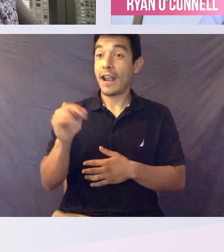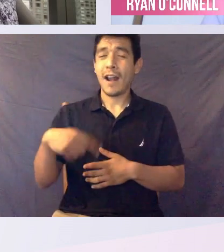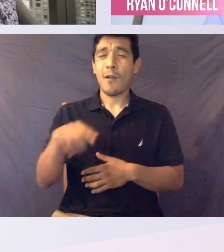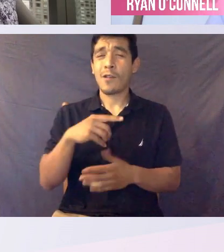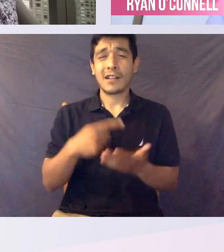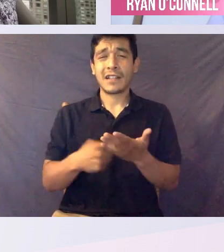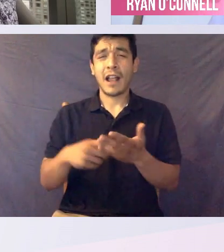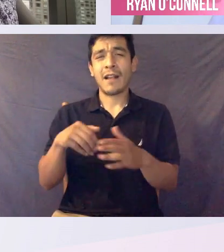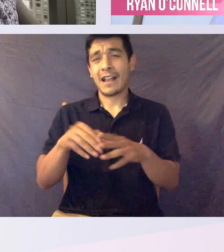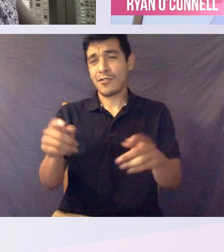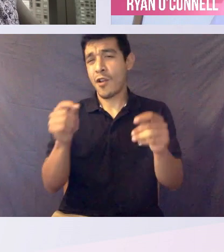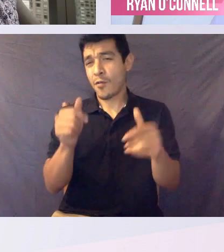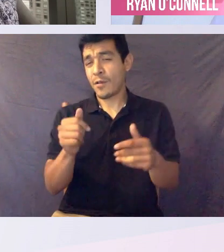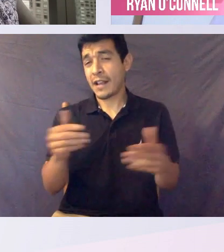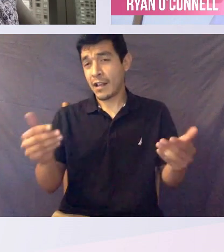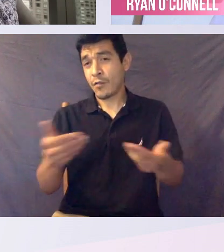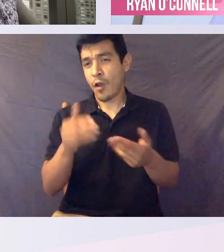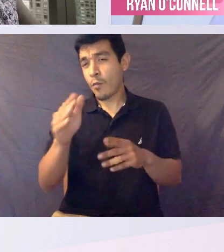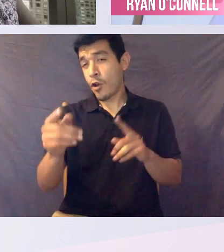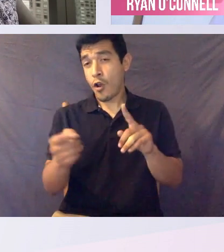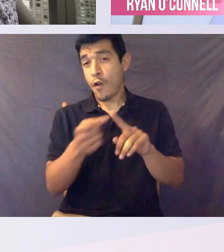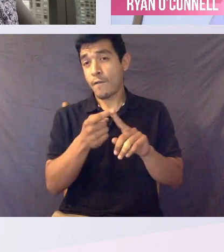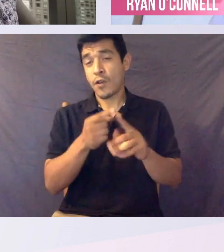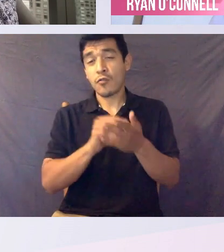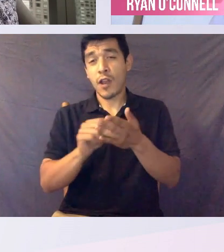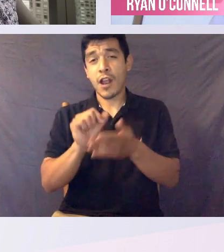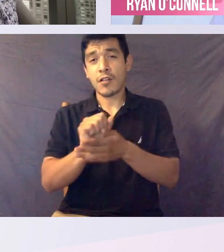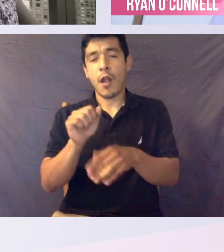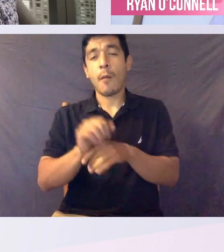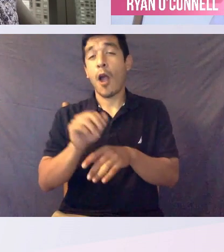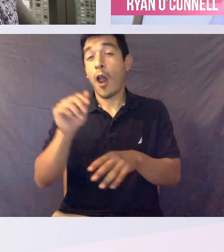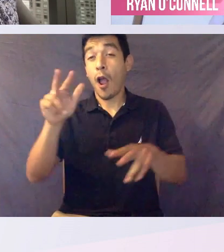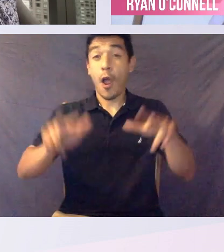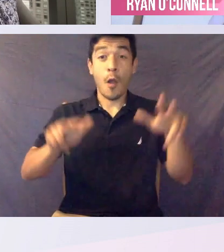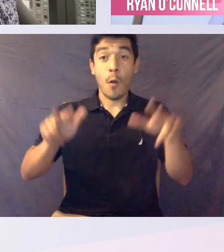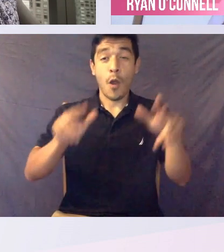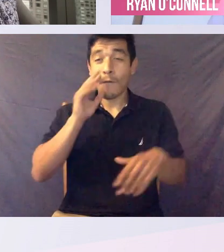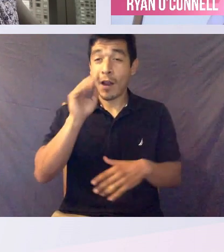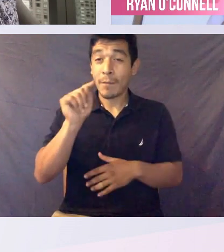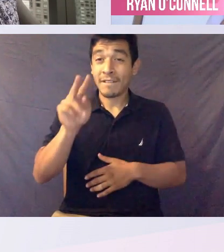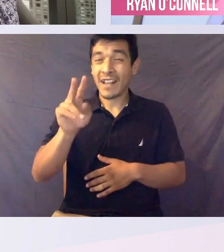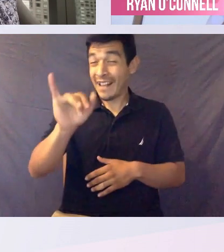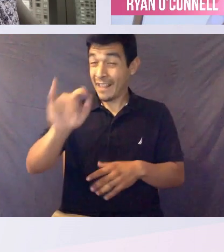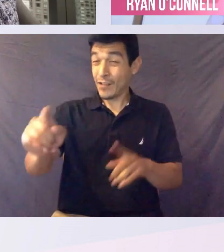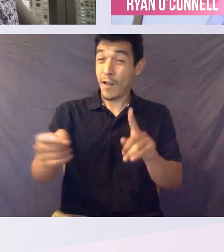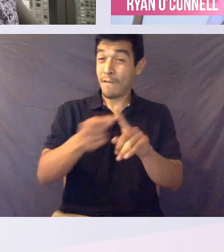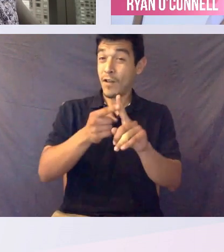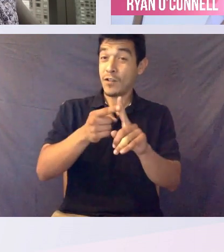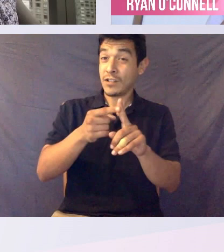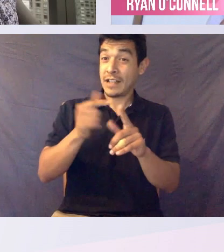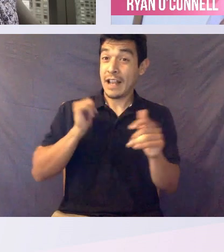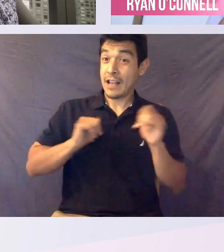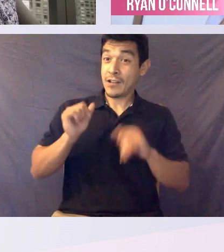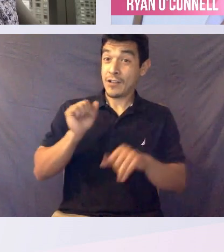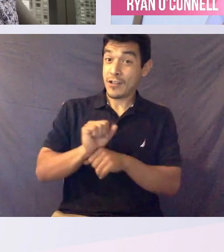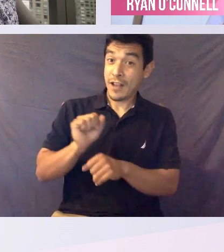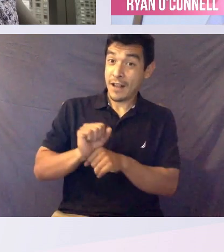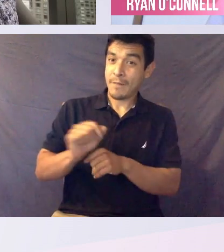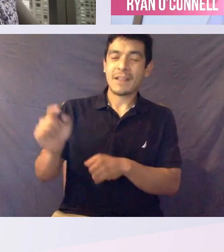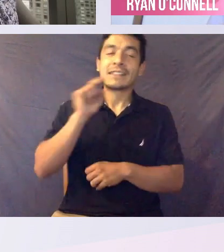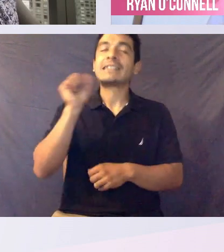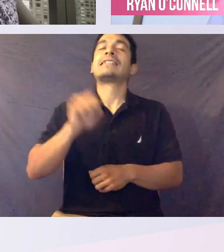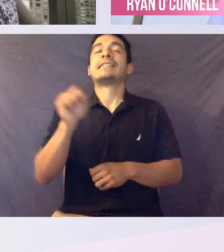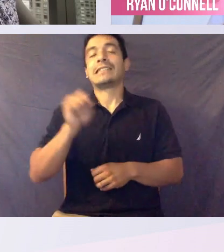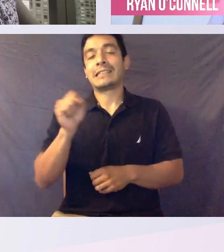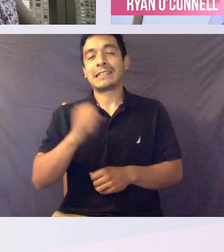brief intro that your one of your first writing jobs was on MTV's Awkward. Was that your first industry job or your first writing job? Yes, I feel like I need to